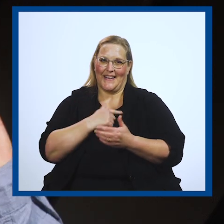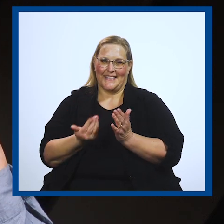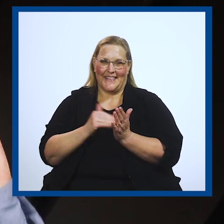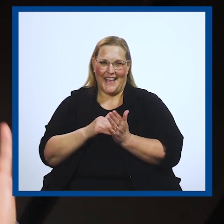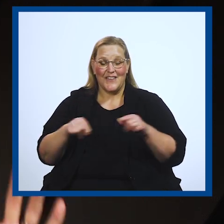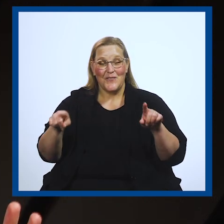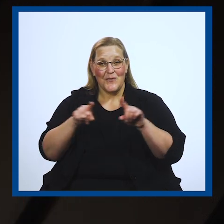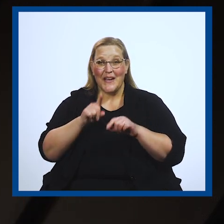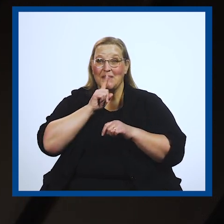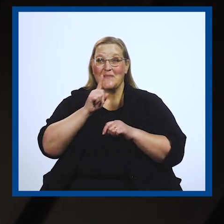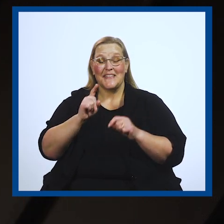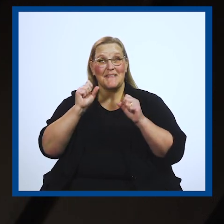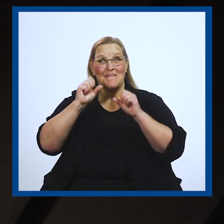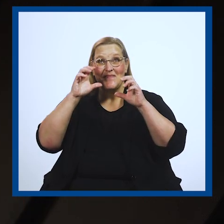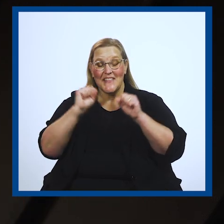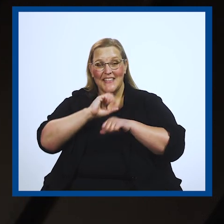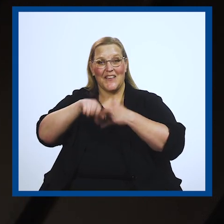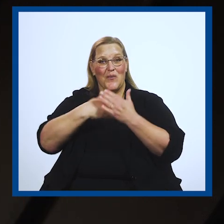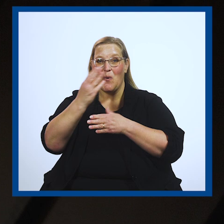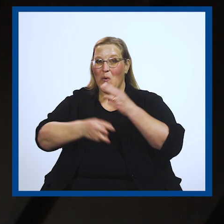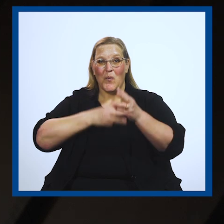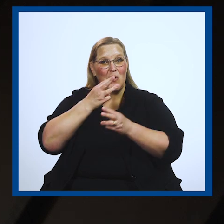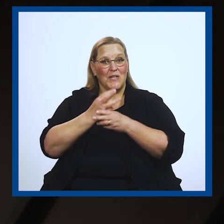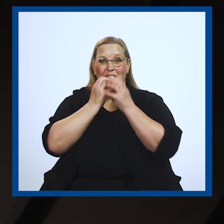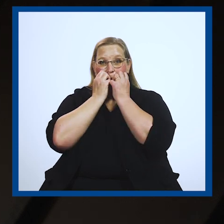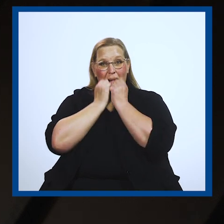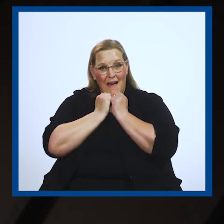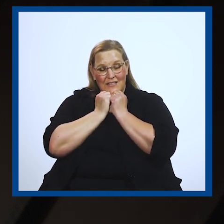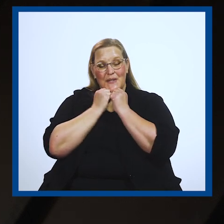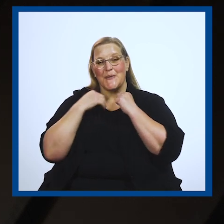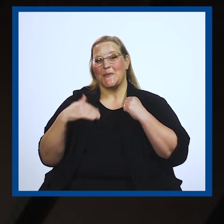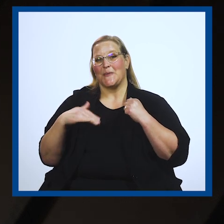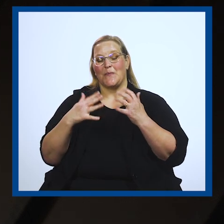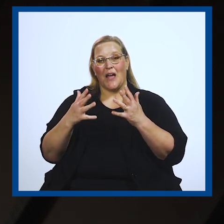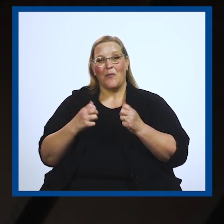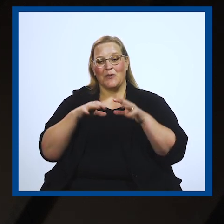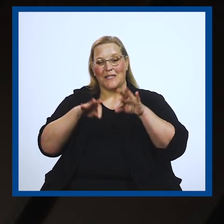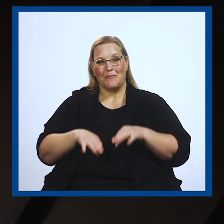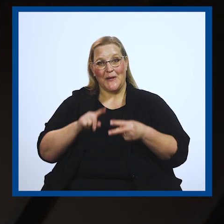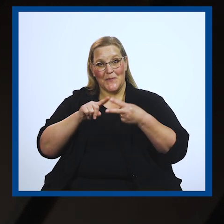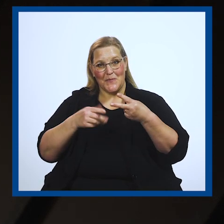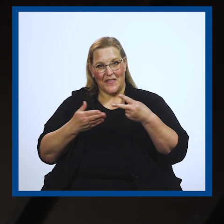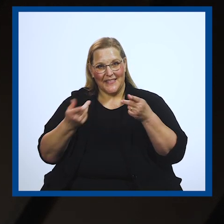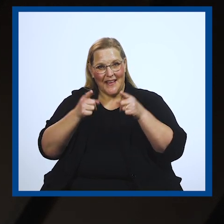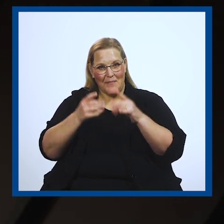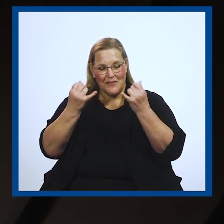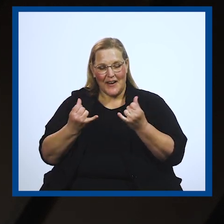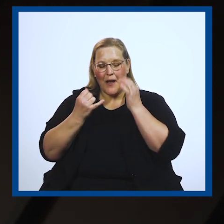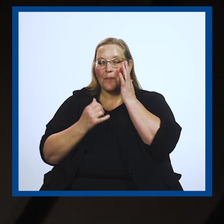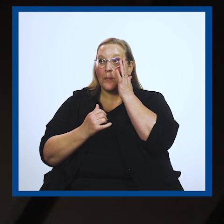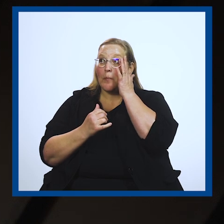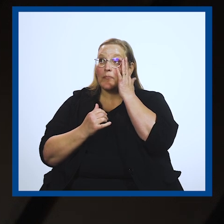you guys are killing it in the whole world of compassion. I want to tell you about two things that are happening at this moment.